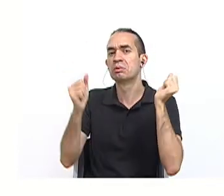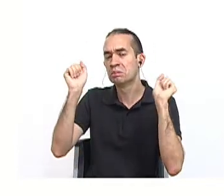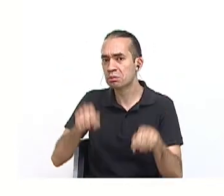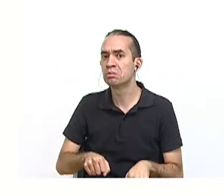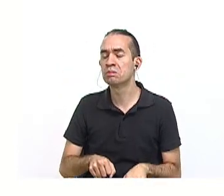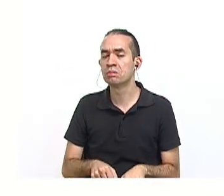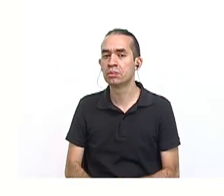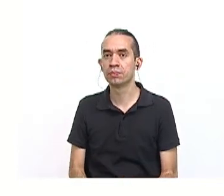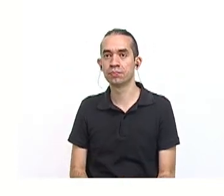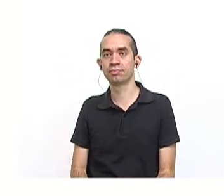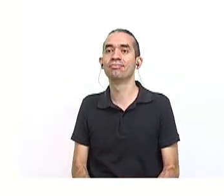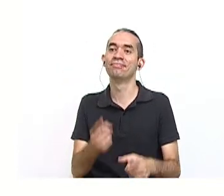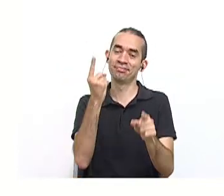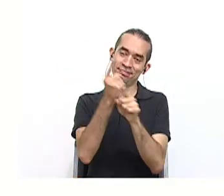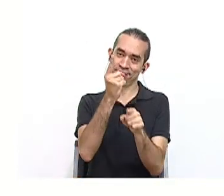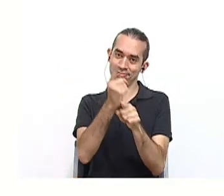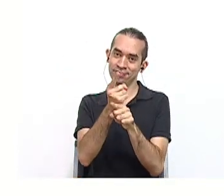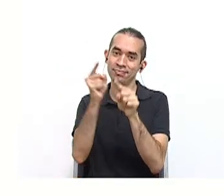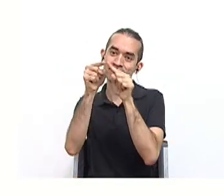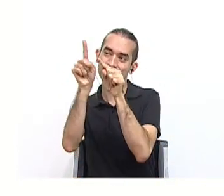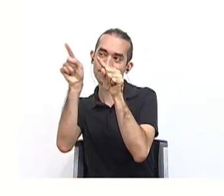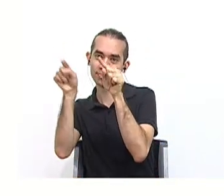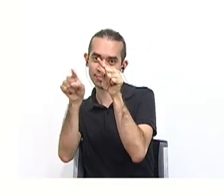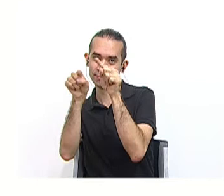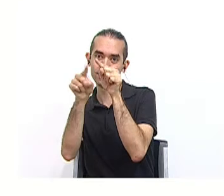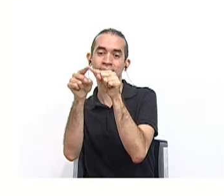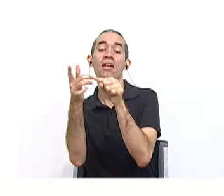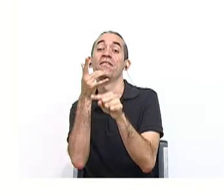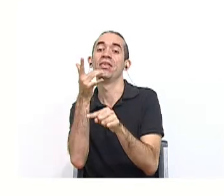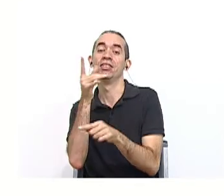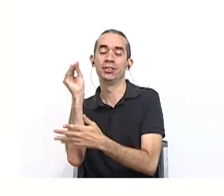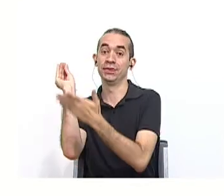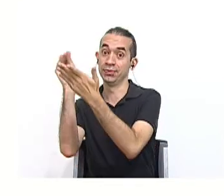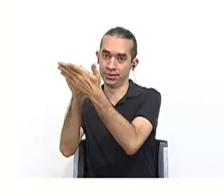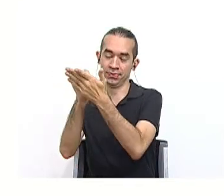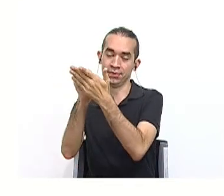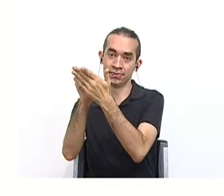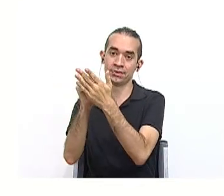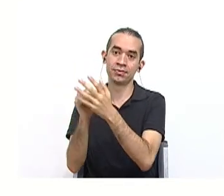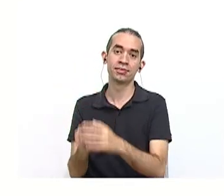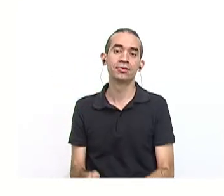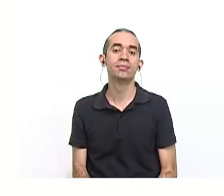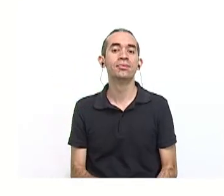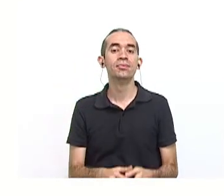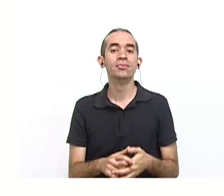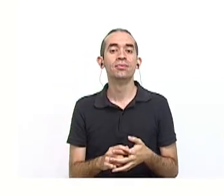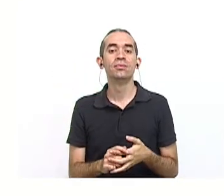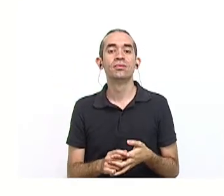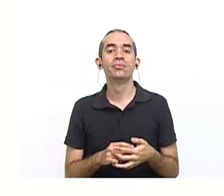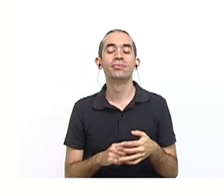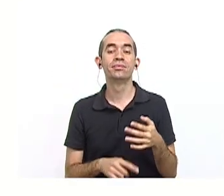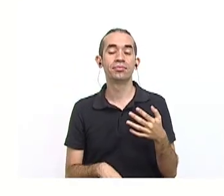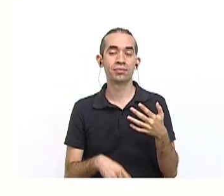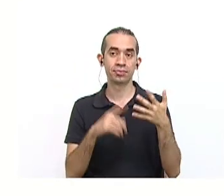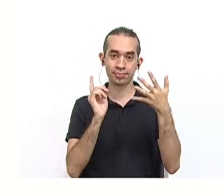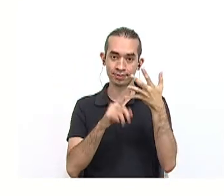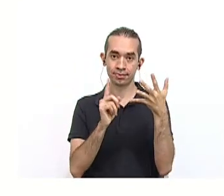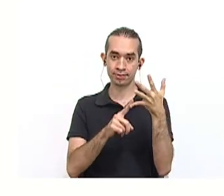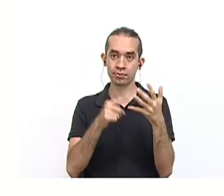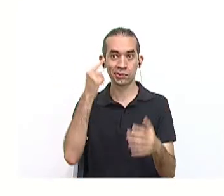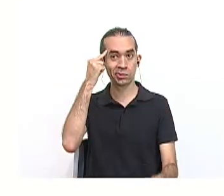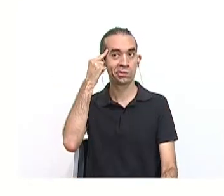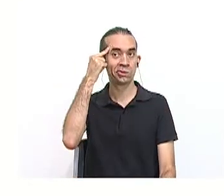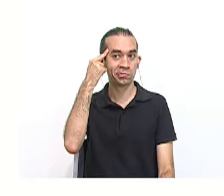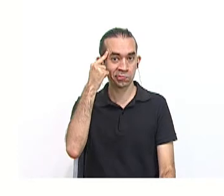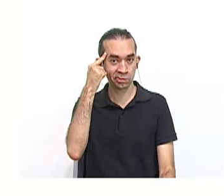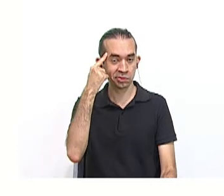Yes, you can use the bookmark function. Very good. Question number 5. Think carefully